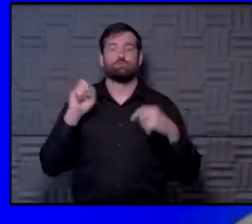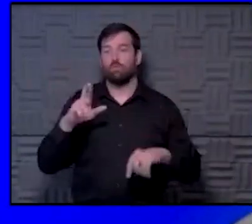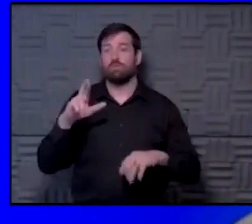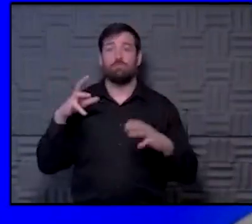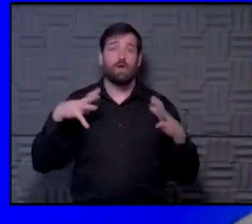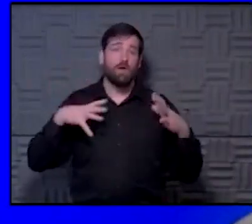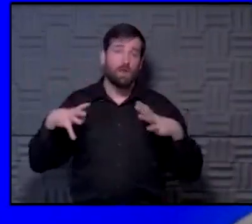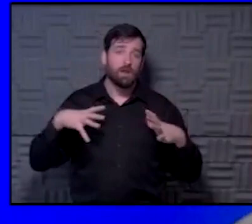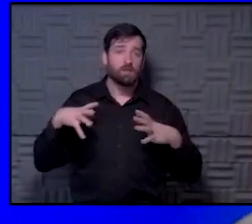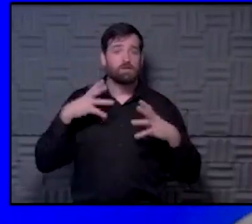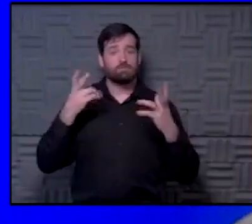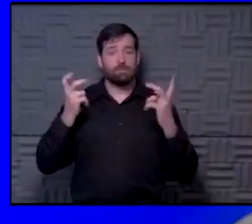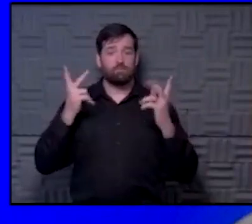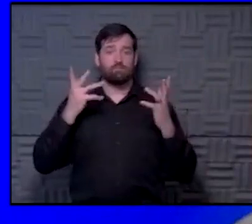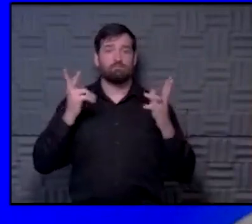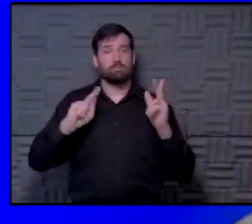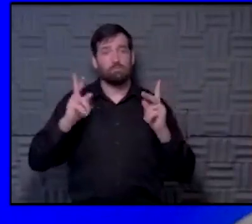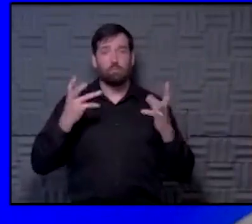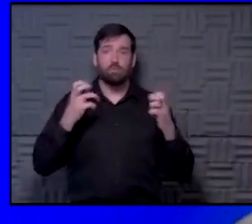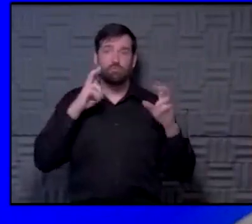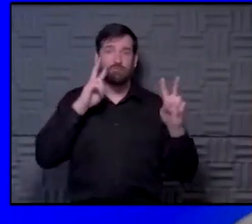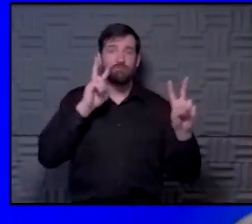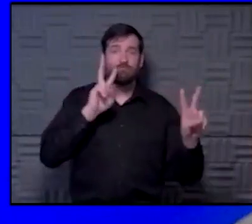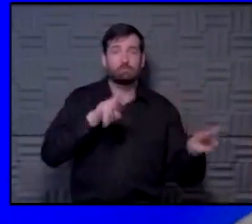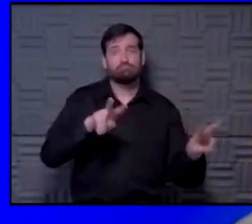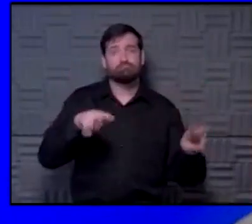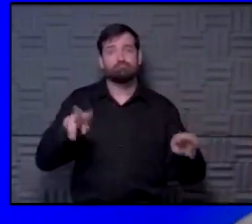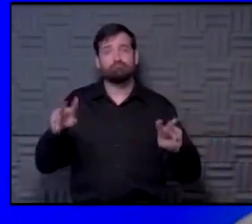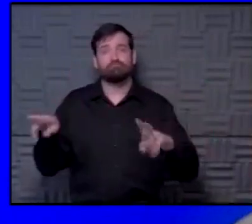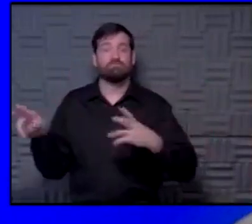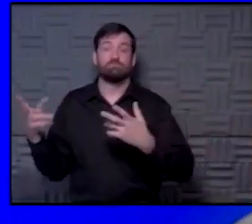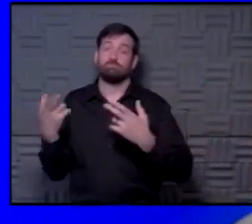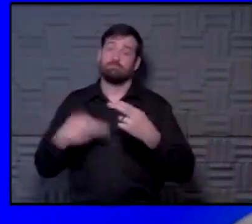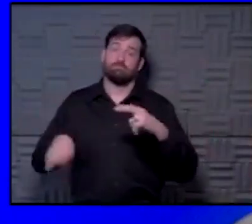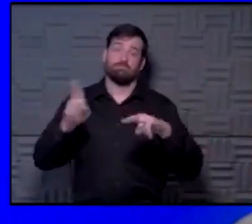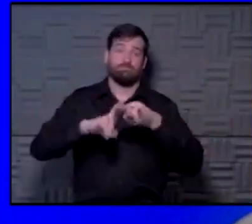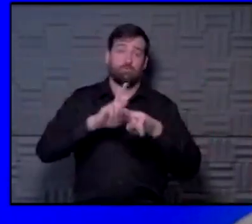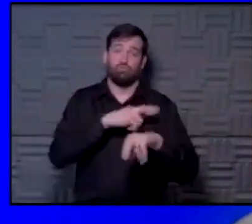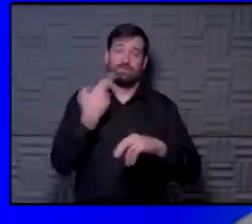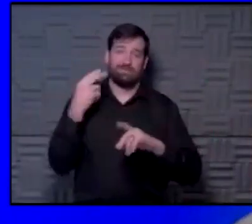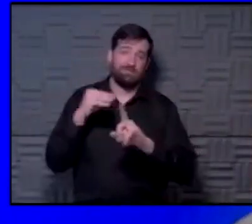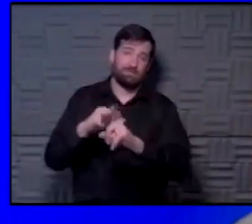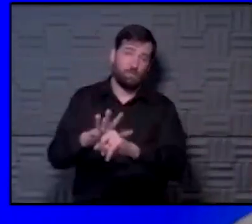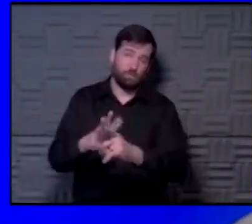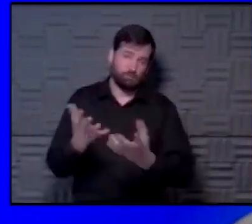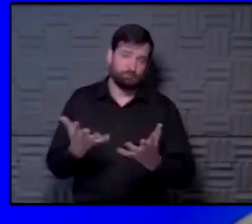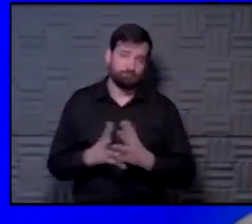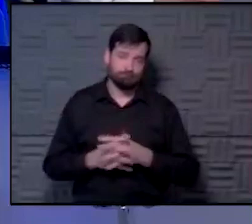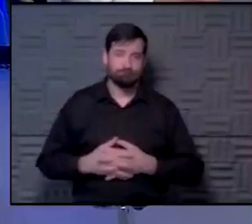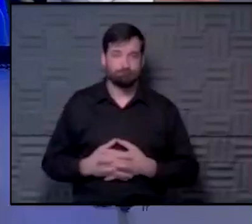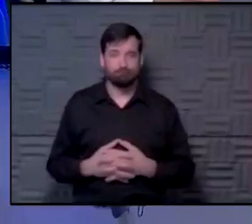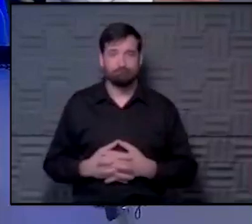holidays where people are wanting to go from household to household. Again, that will just increase your risk of being exposed to the virus.